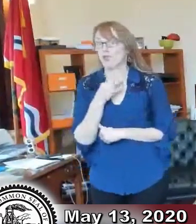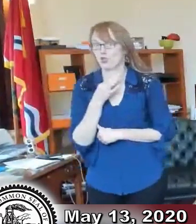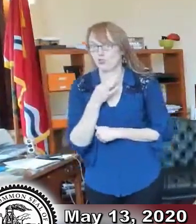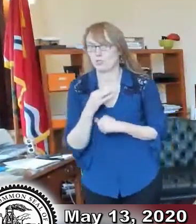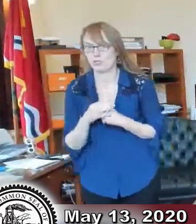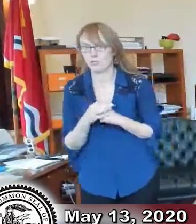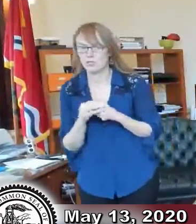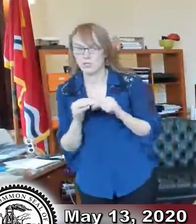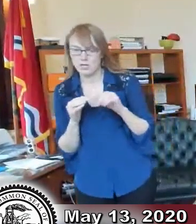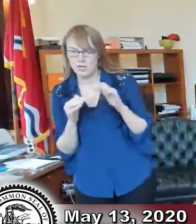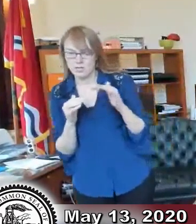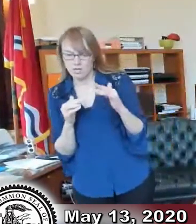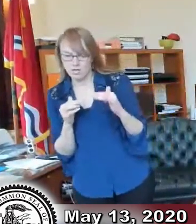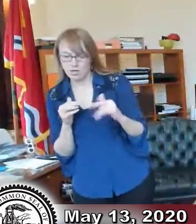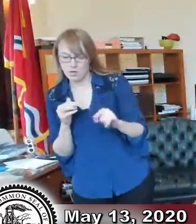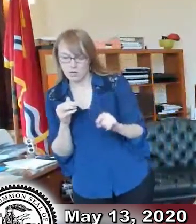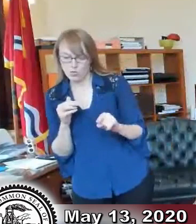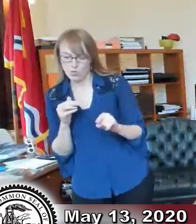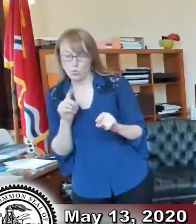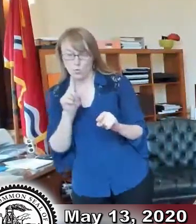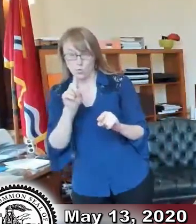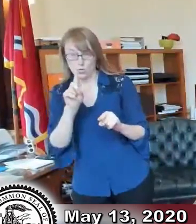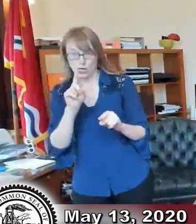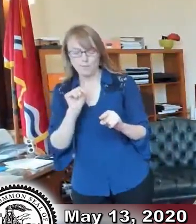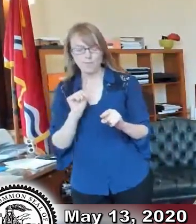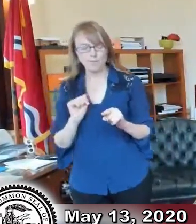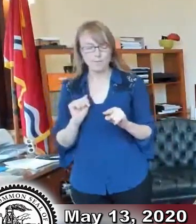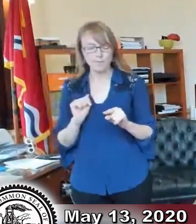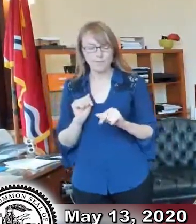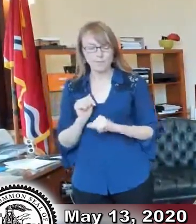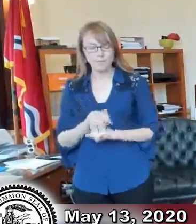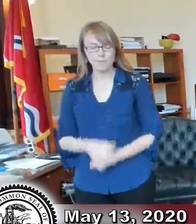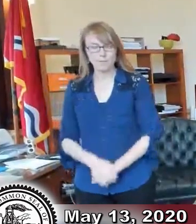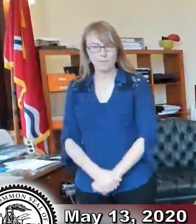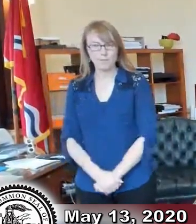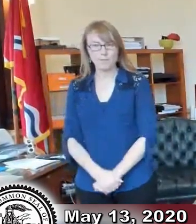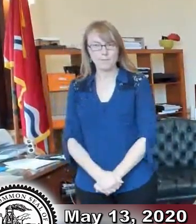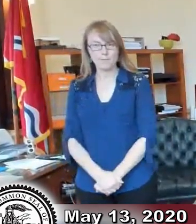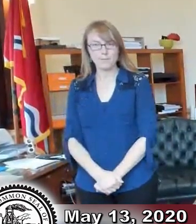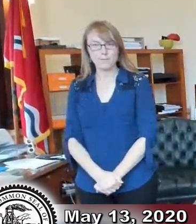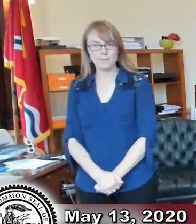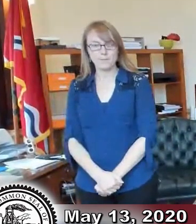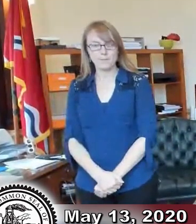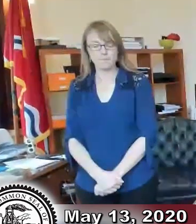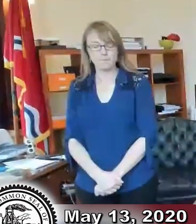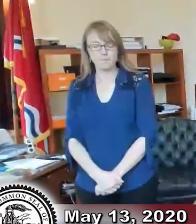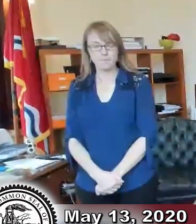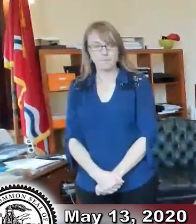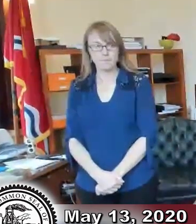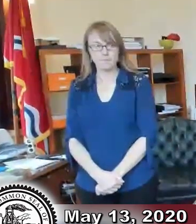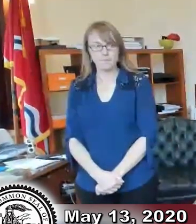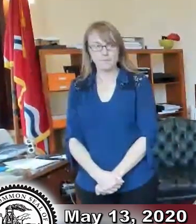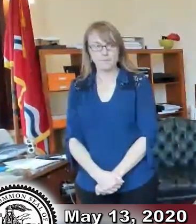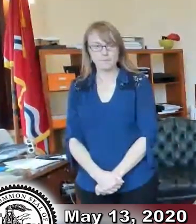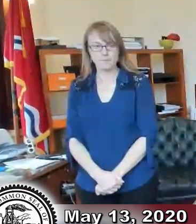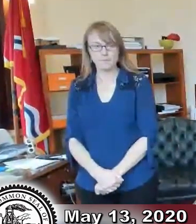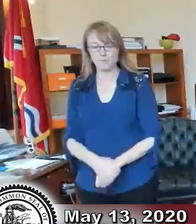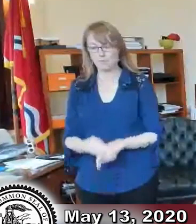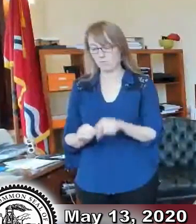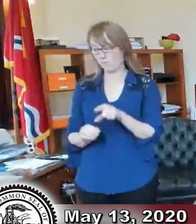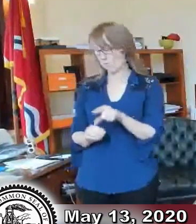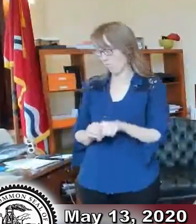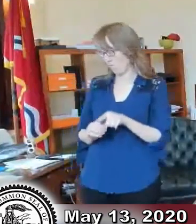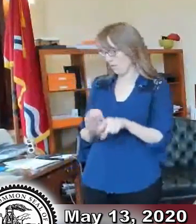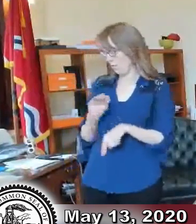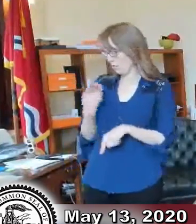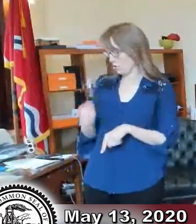think it's, well, let's see, cases, that's case count. Let's see. That's the percentage of